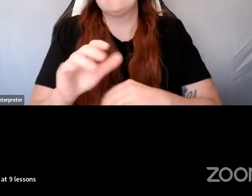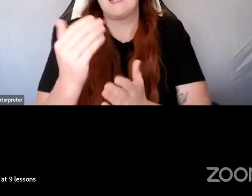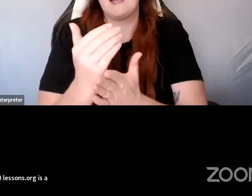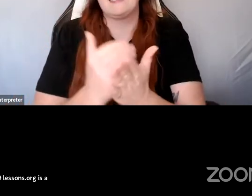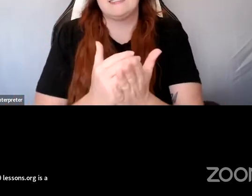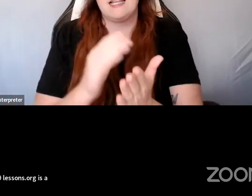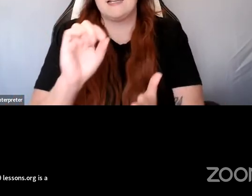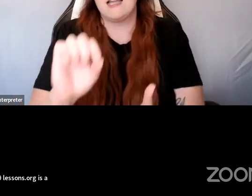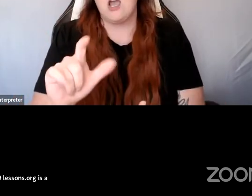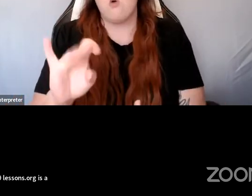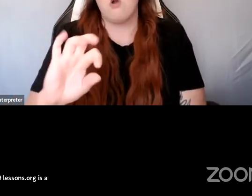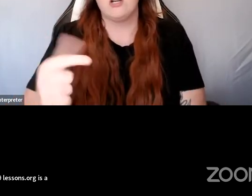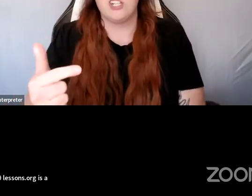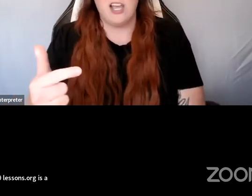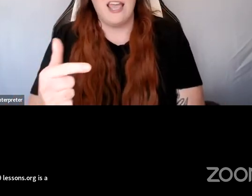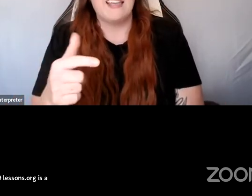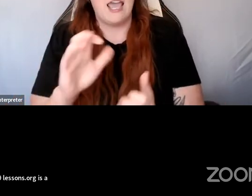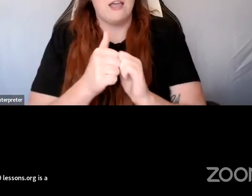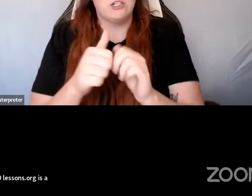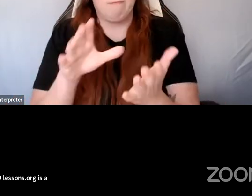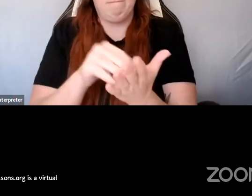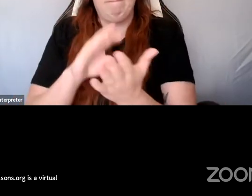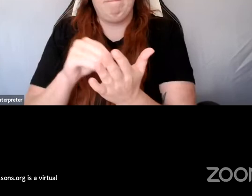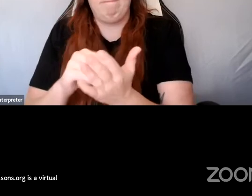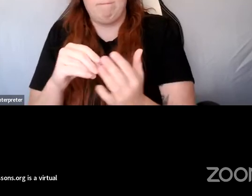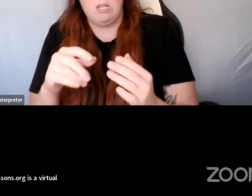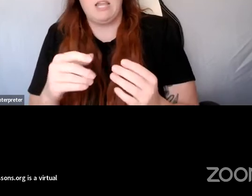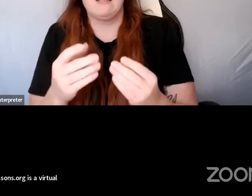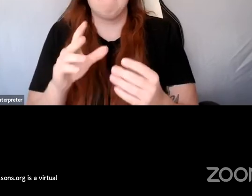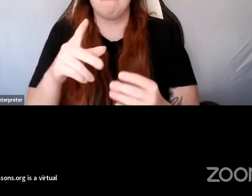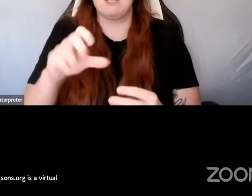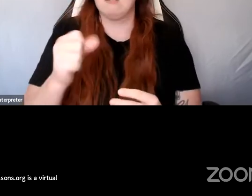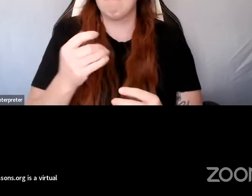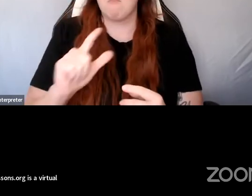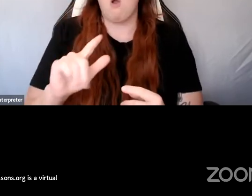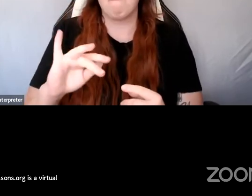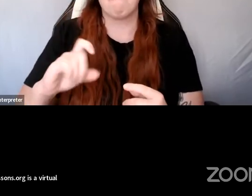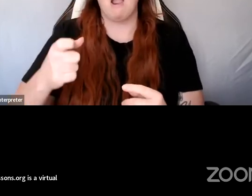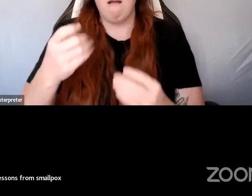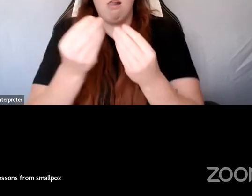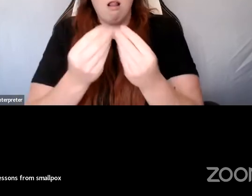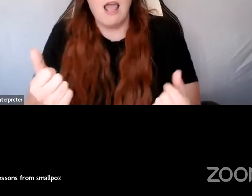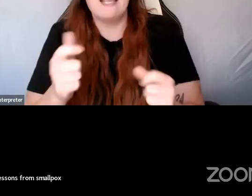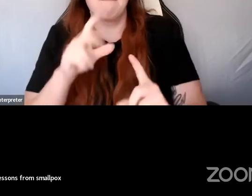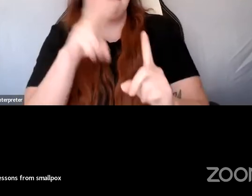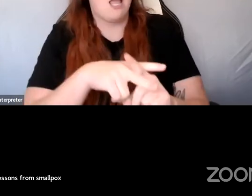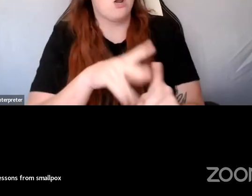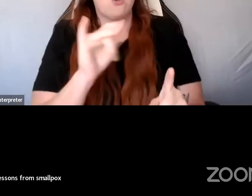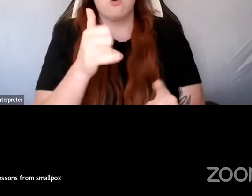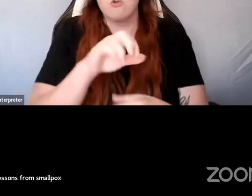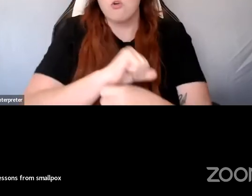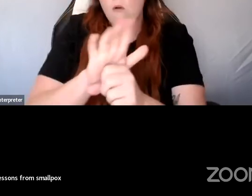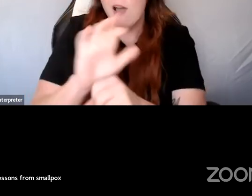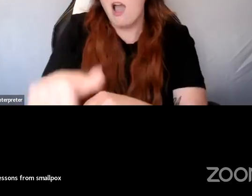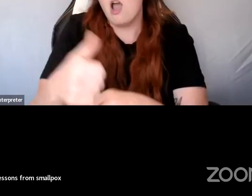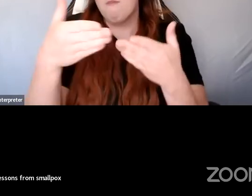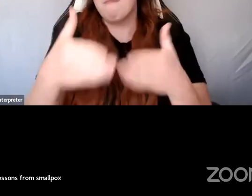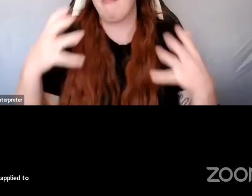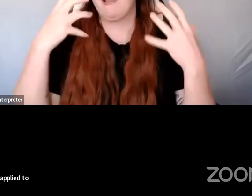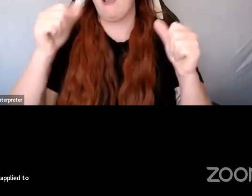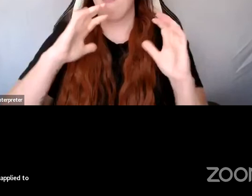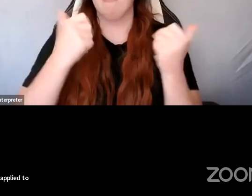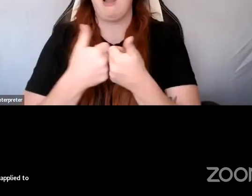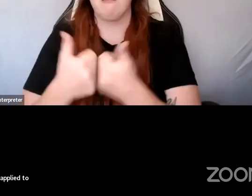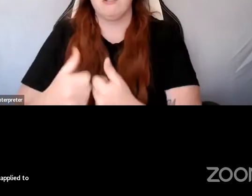virtual learning series about how the lessons from smallpox eradication could be applied to covid and other public health and societal